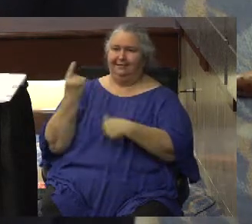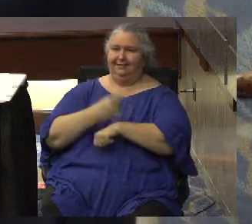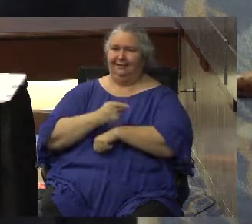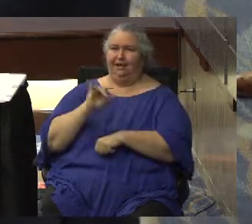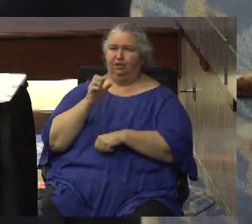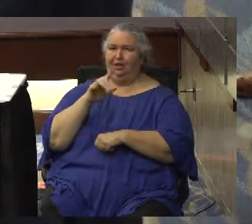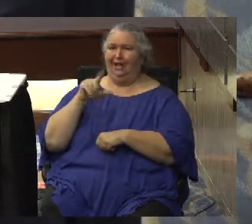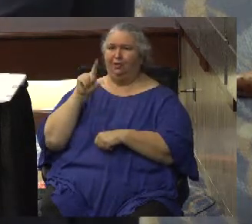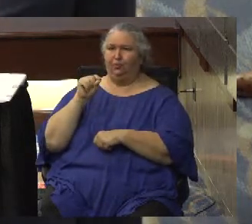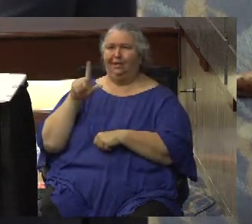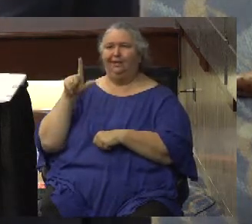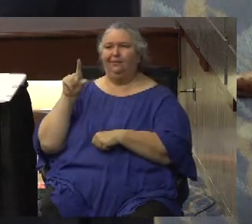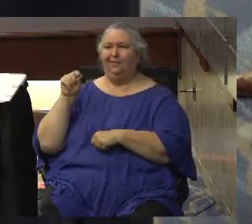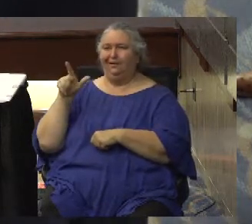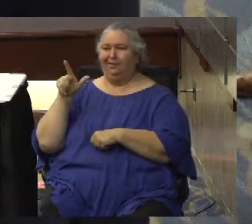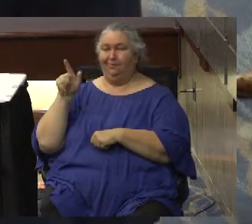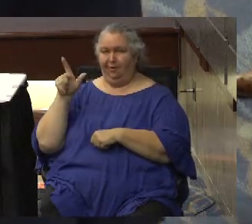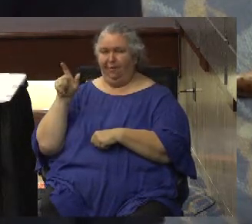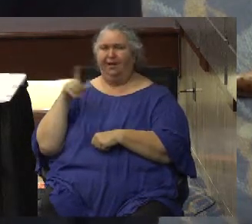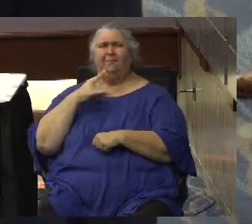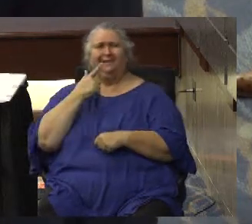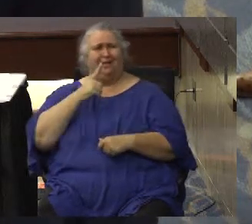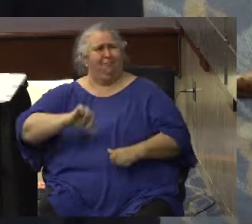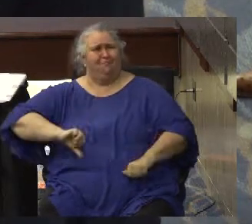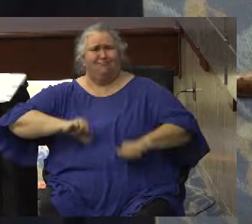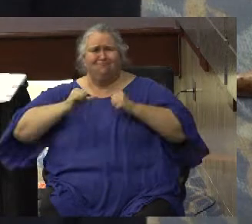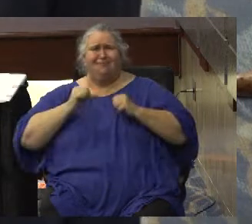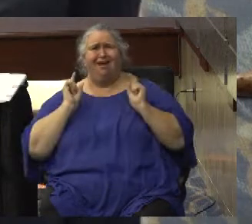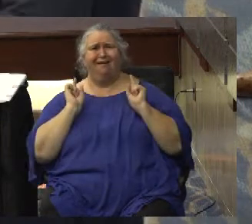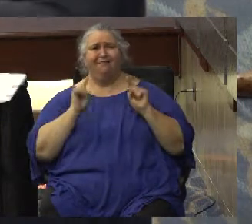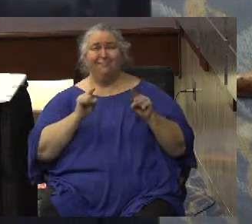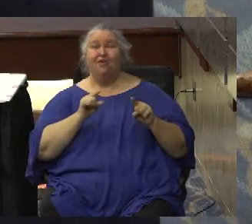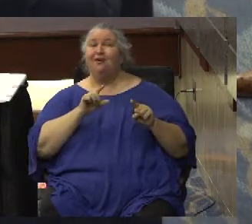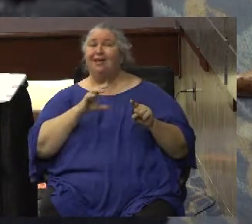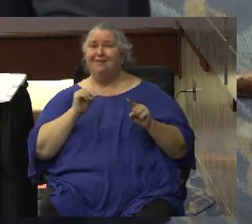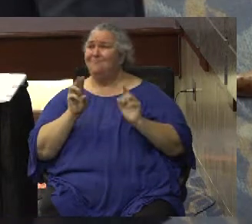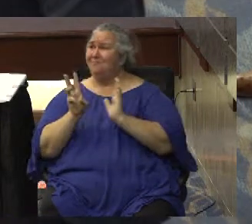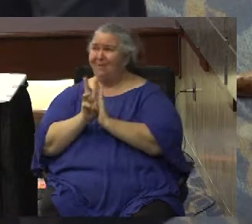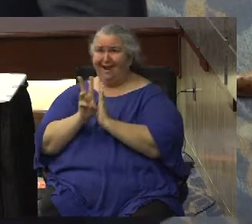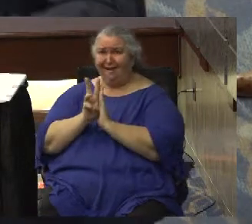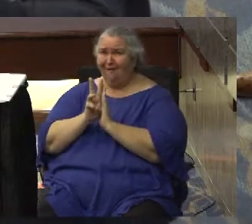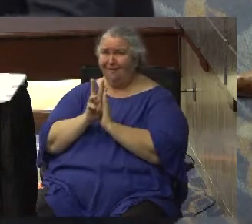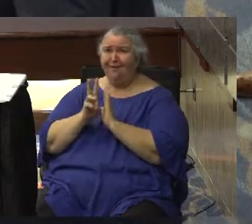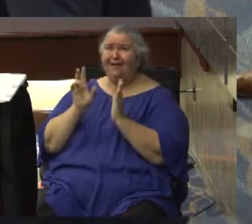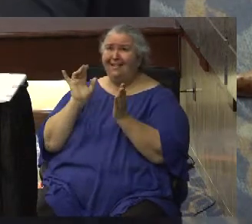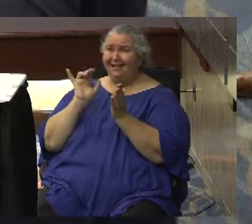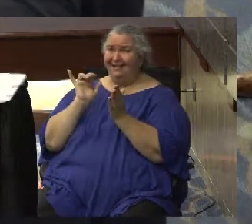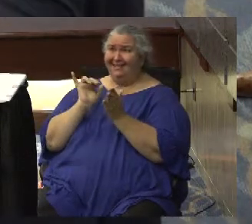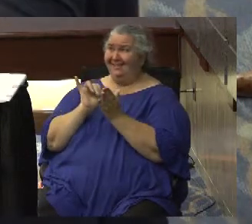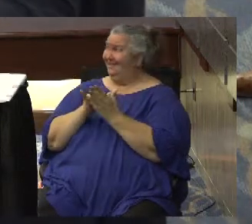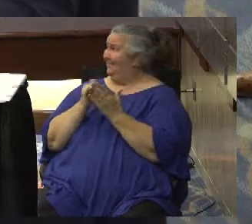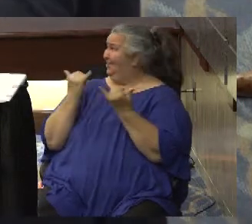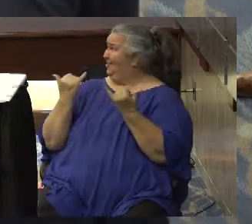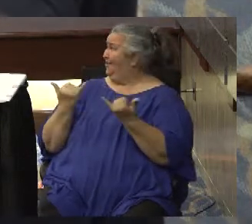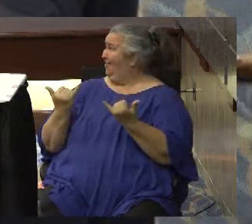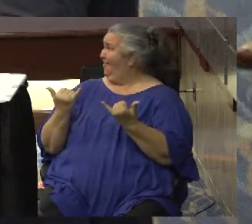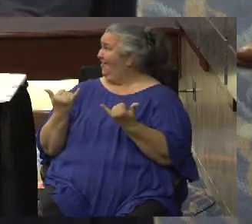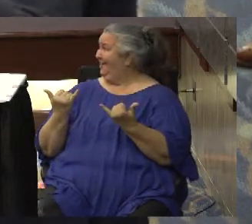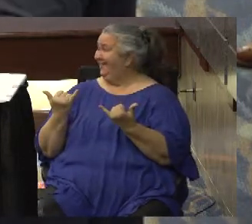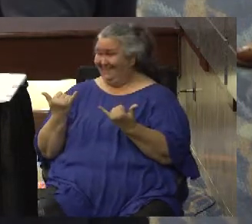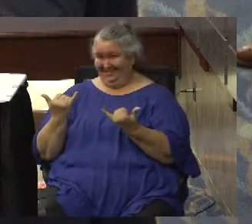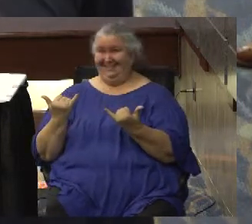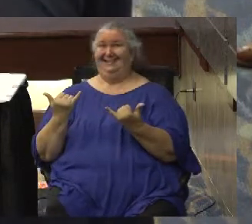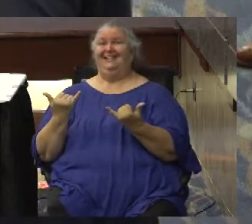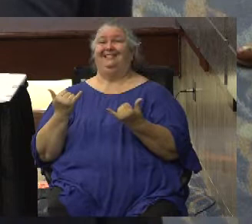July 2021. And I just want to say how proud we all are of you. Waco, this is a current theme this year. Waco is